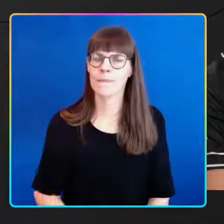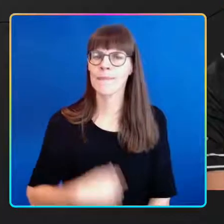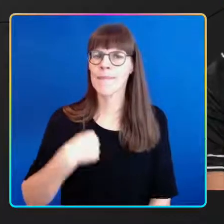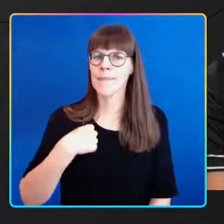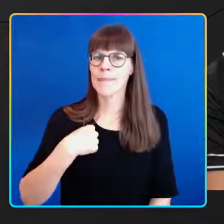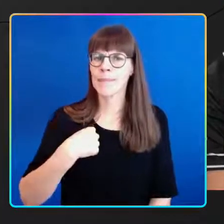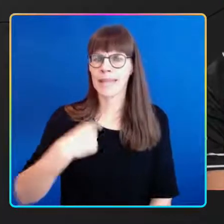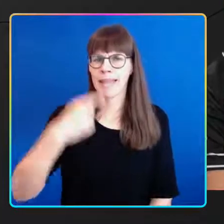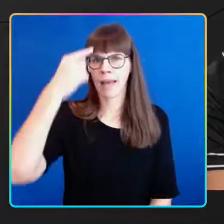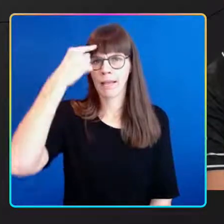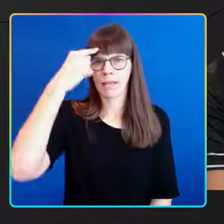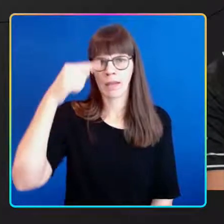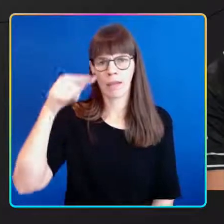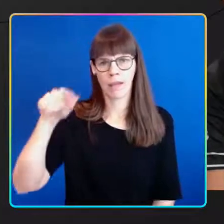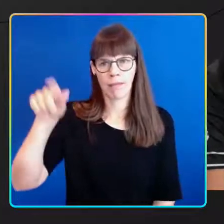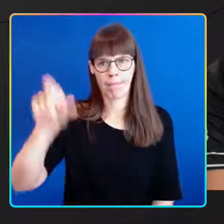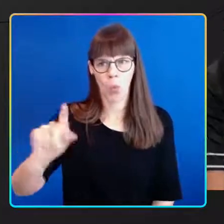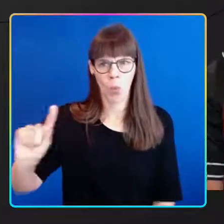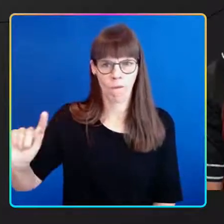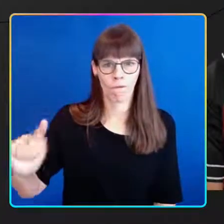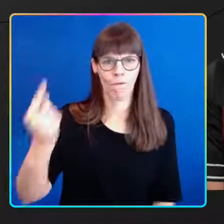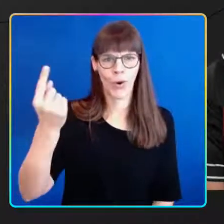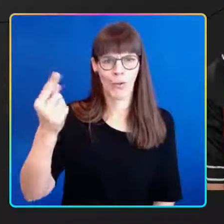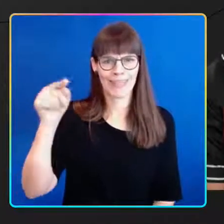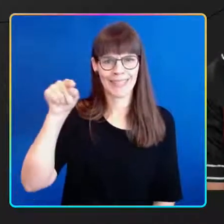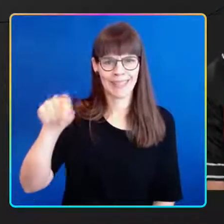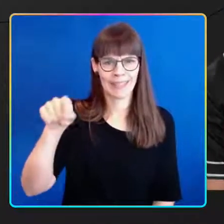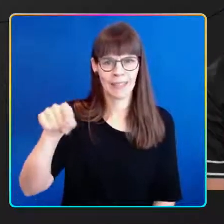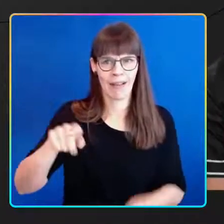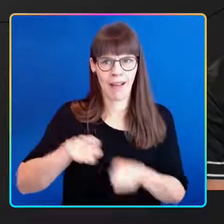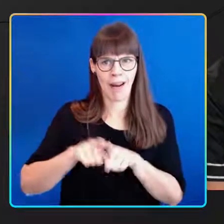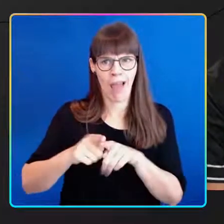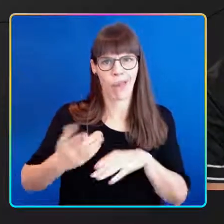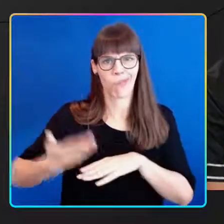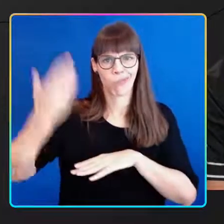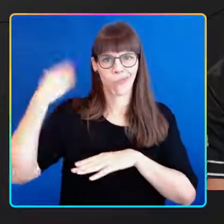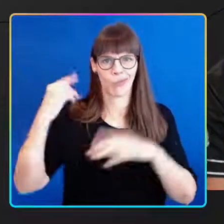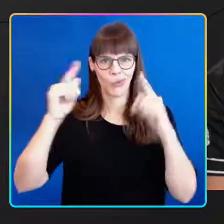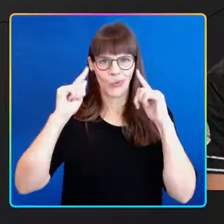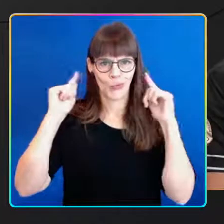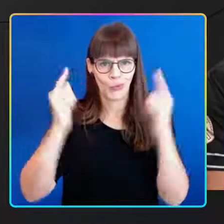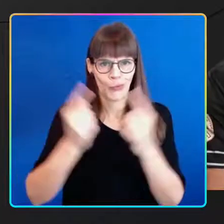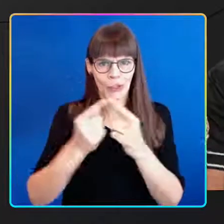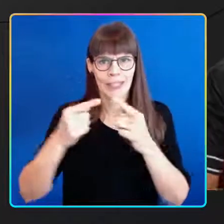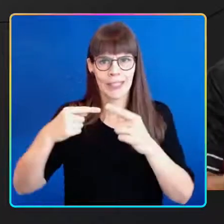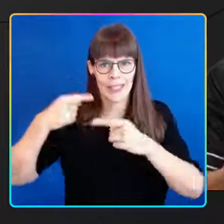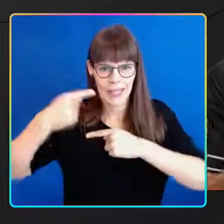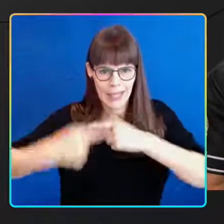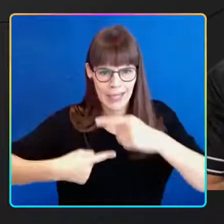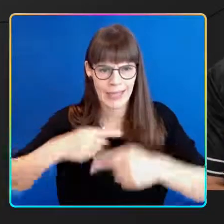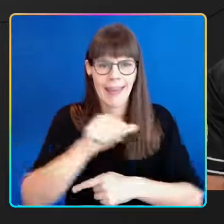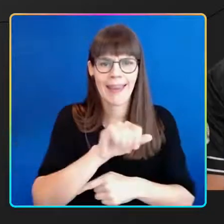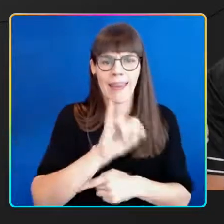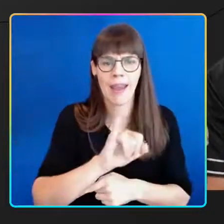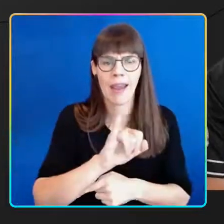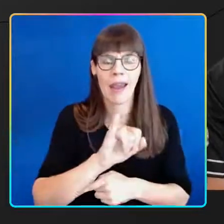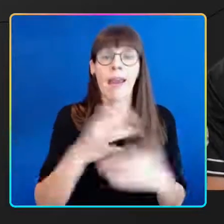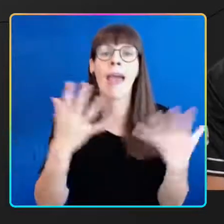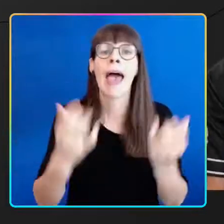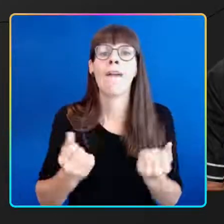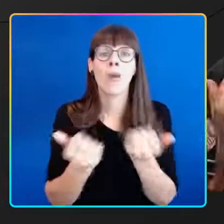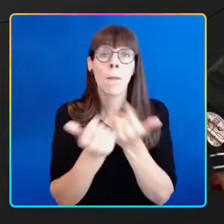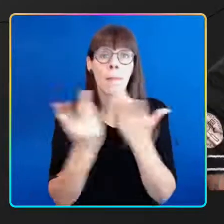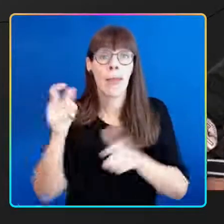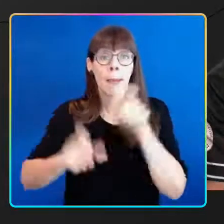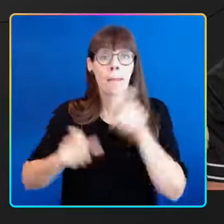actually started in university leading up to the field of AI. We had a lot of people that switched later on or